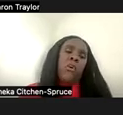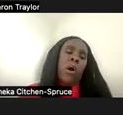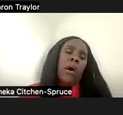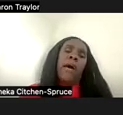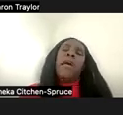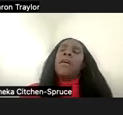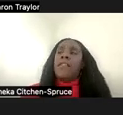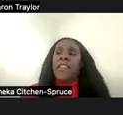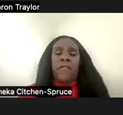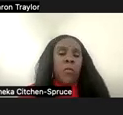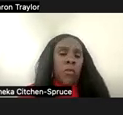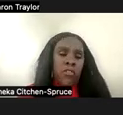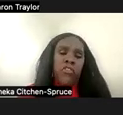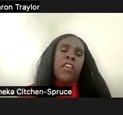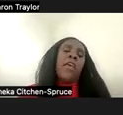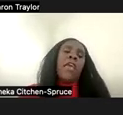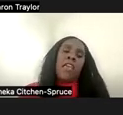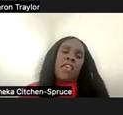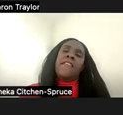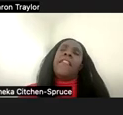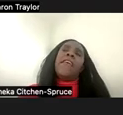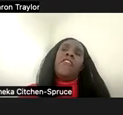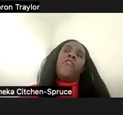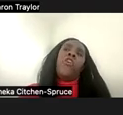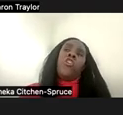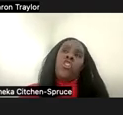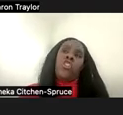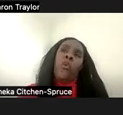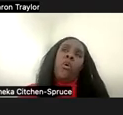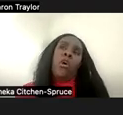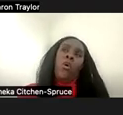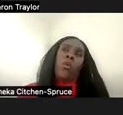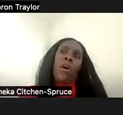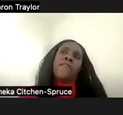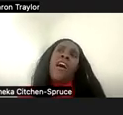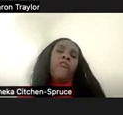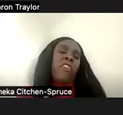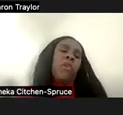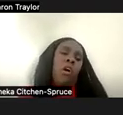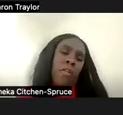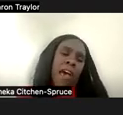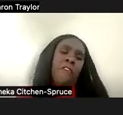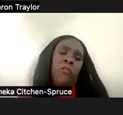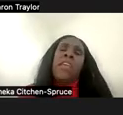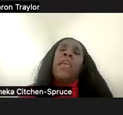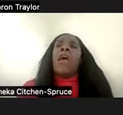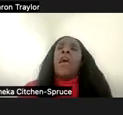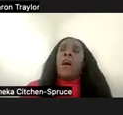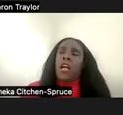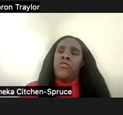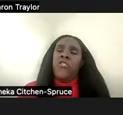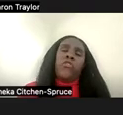And so collective liberation is like if, one is not free, we all not